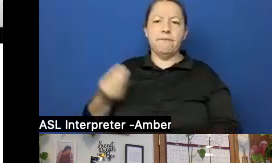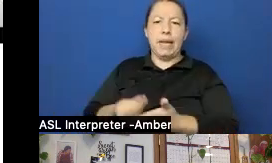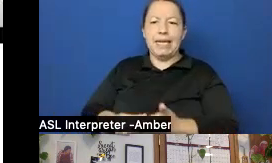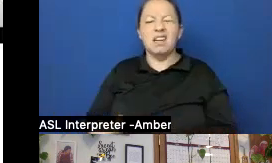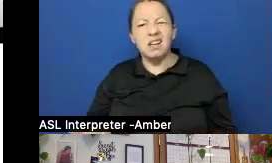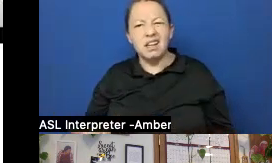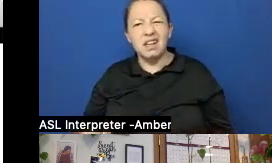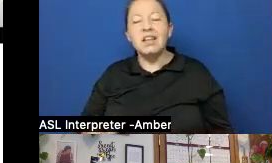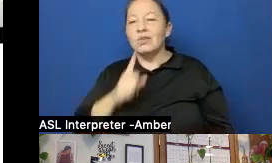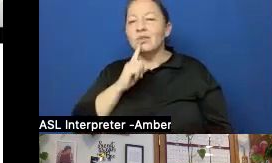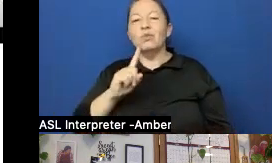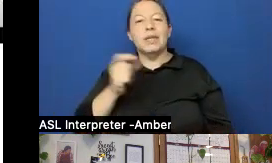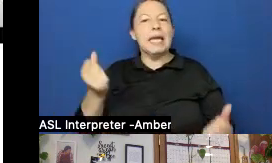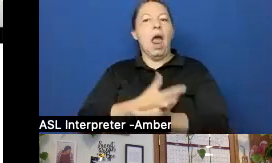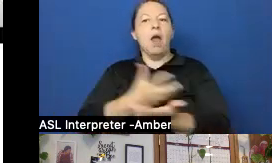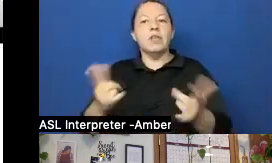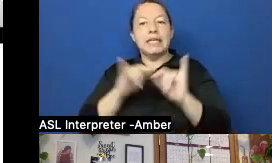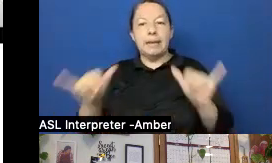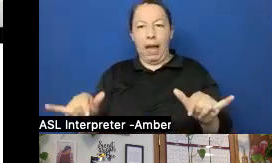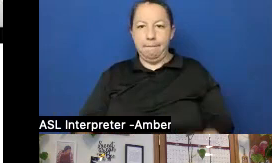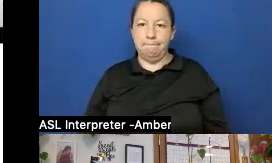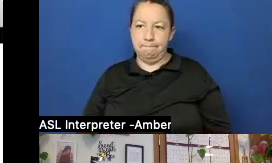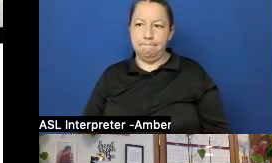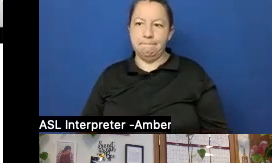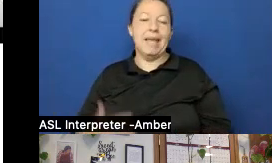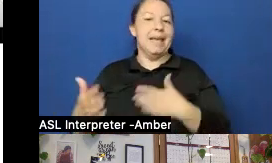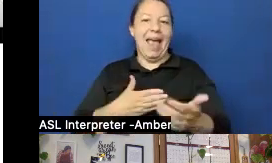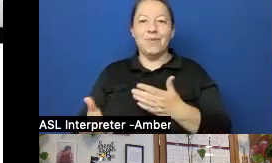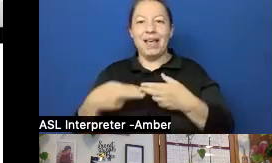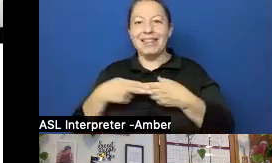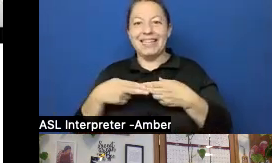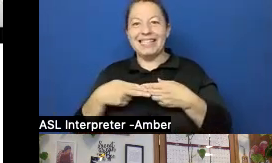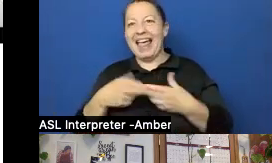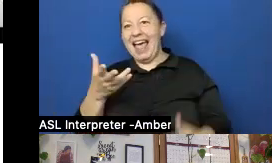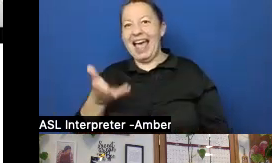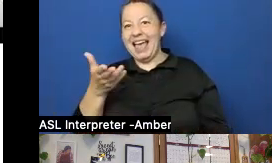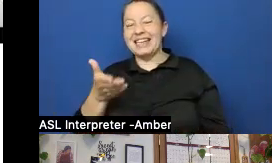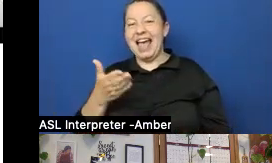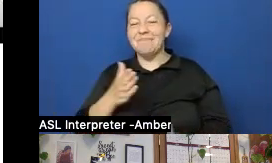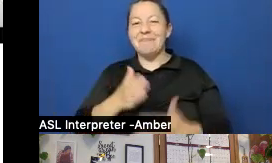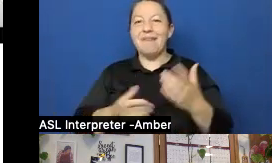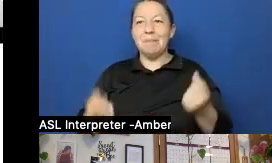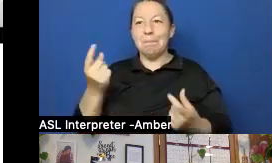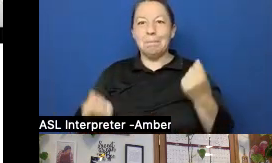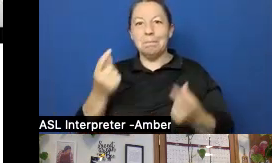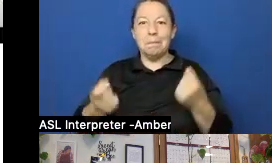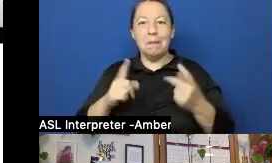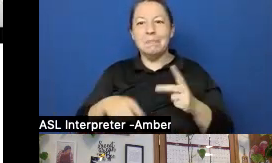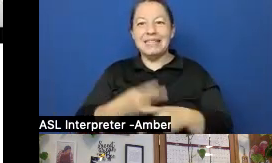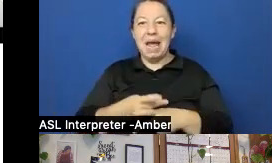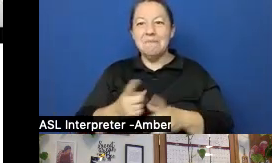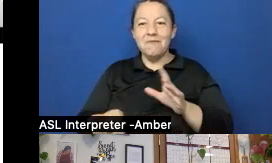these things at the same time. Anyway, this slide just kind of, I had these popcorn thoughts. I was like, oh my gosh, let me tell this story, because